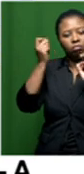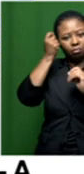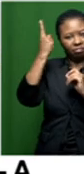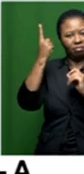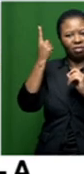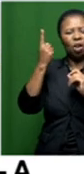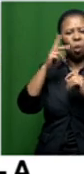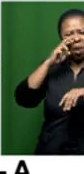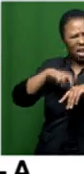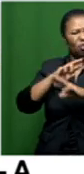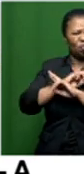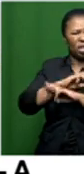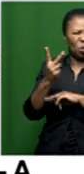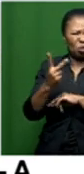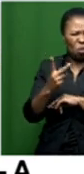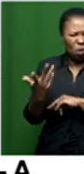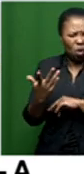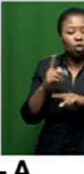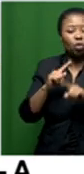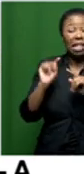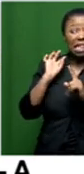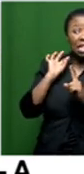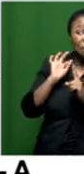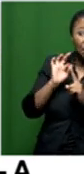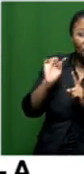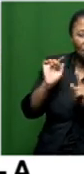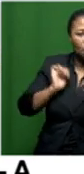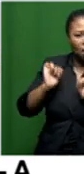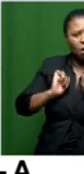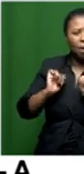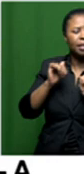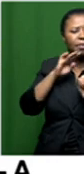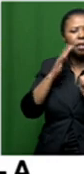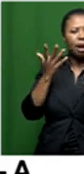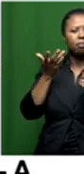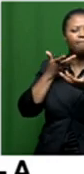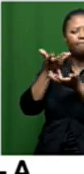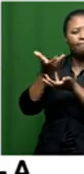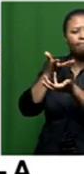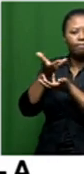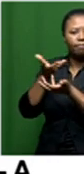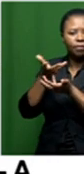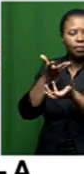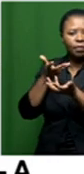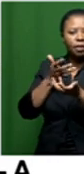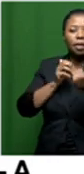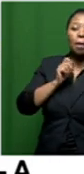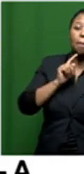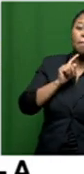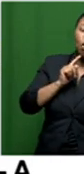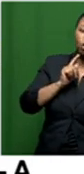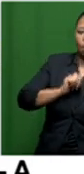need to rest. And this particular performance is a conversation, or rather an extension of the first